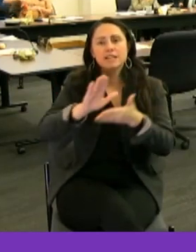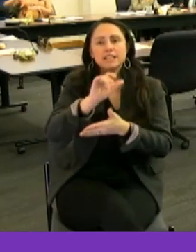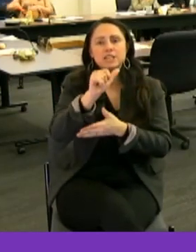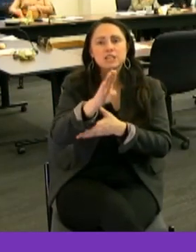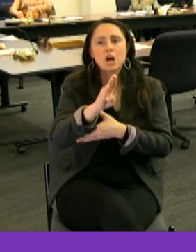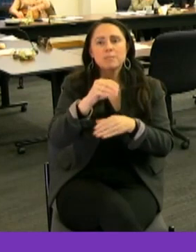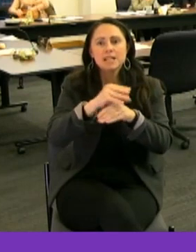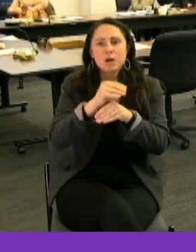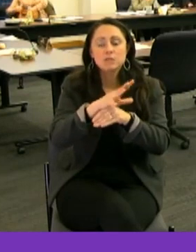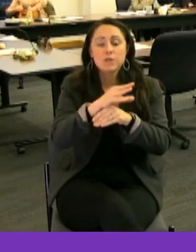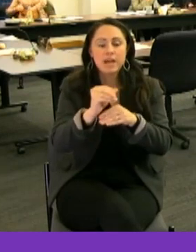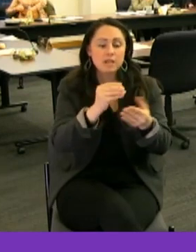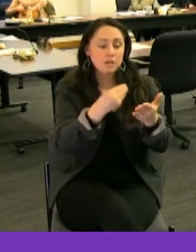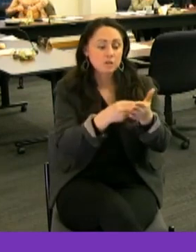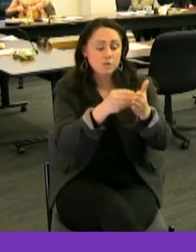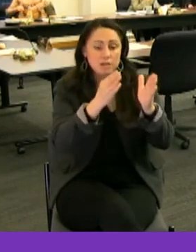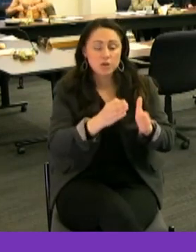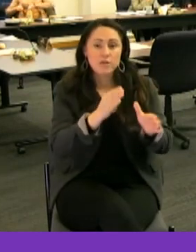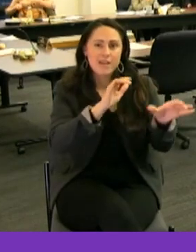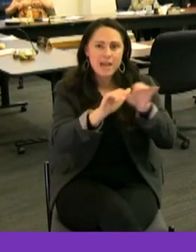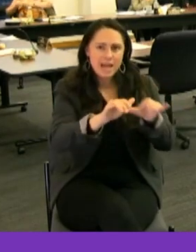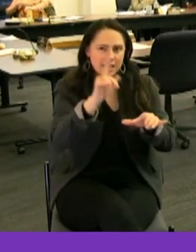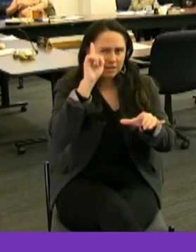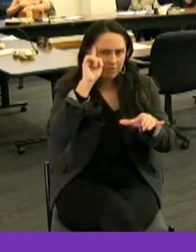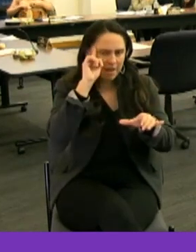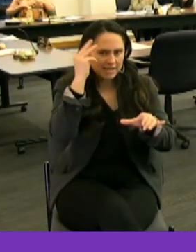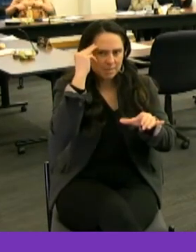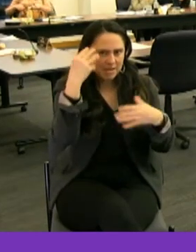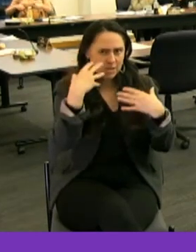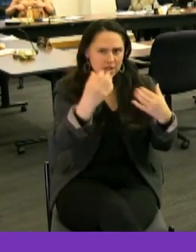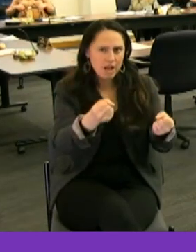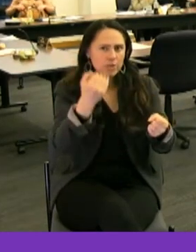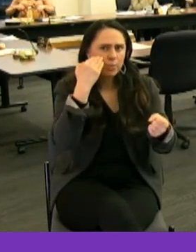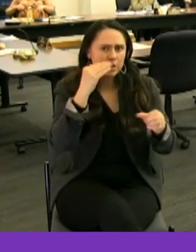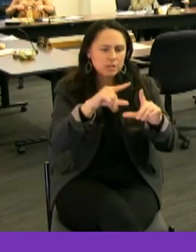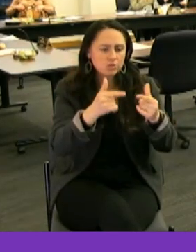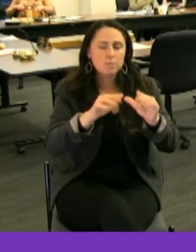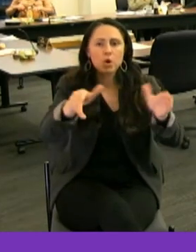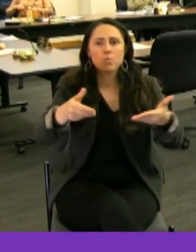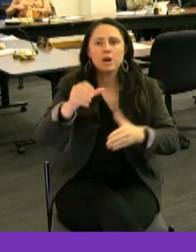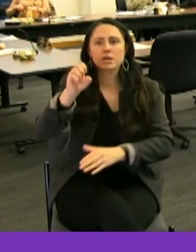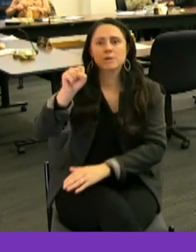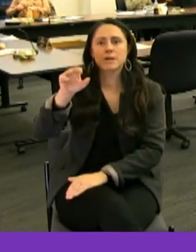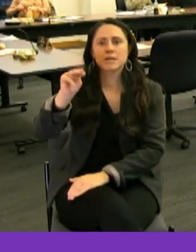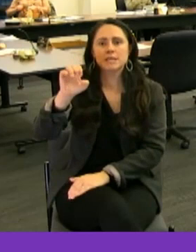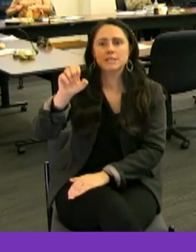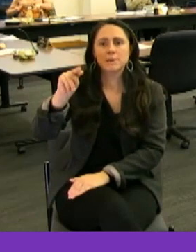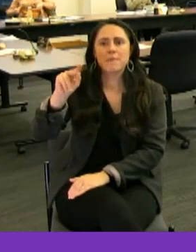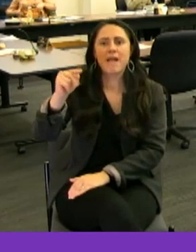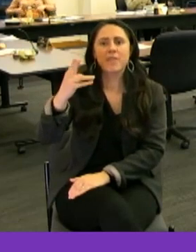Council, and Treasurer of the Active Minds Mental Health Awareness Group. Welcome, Samantha.